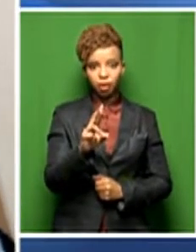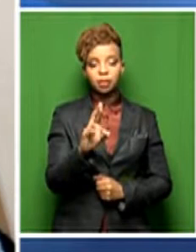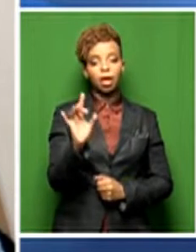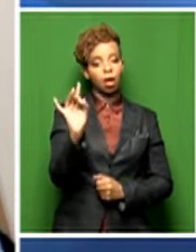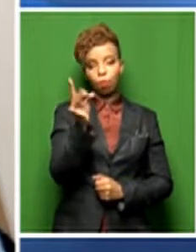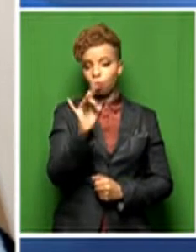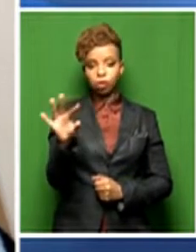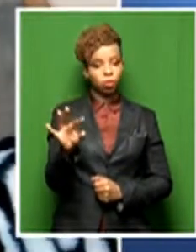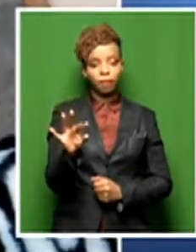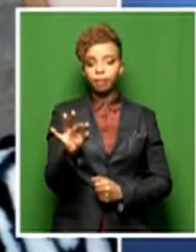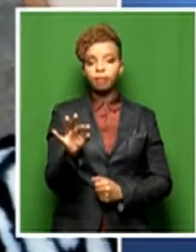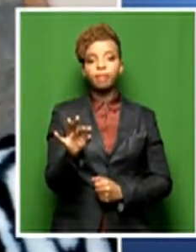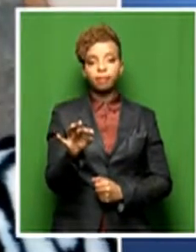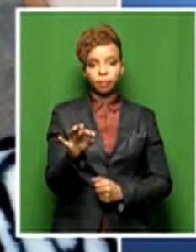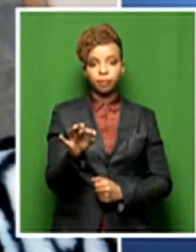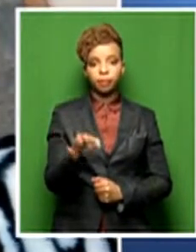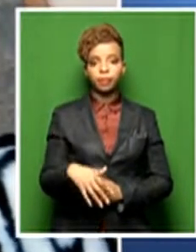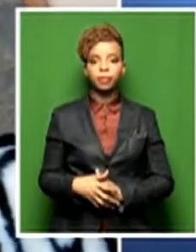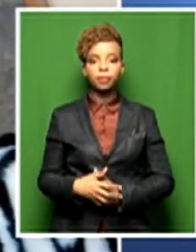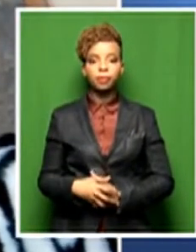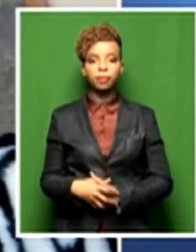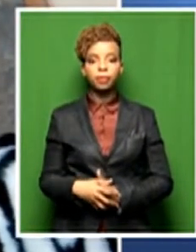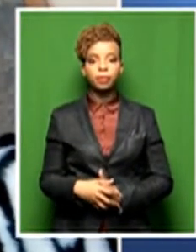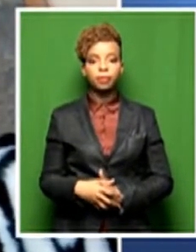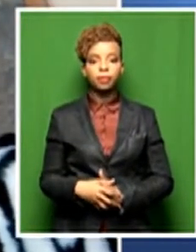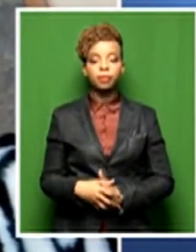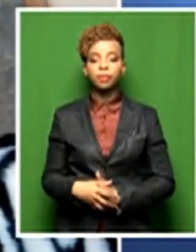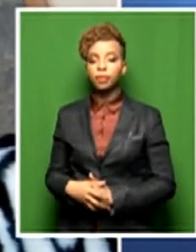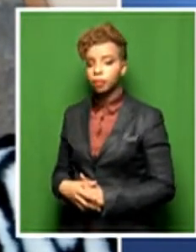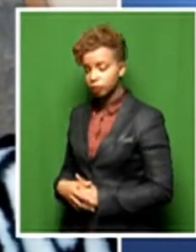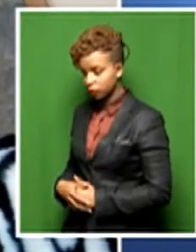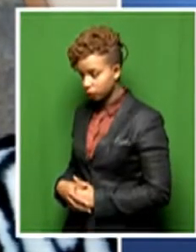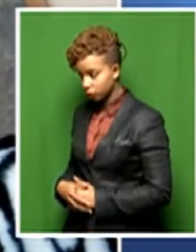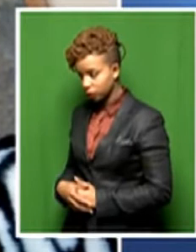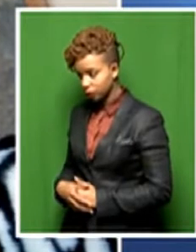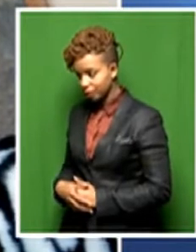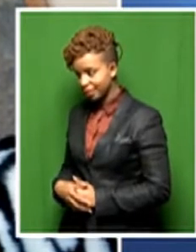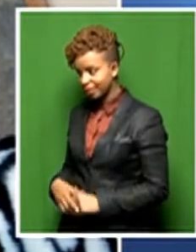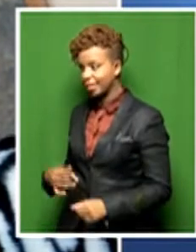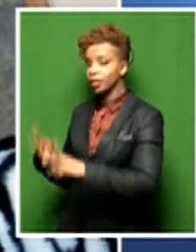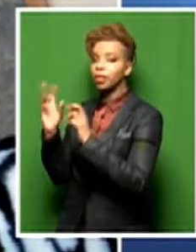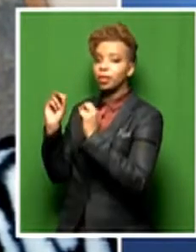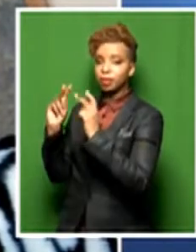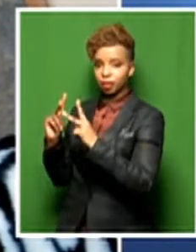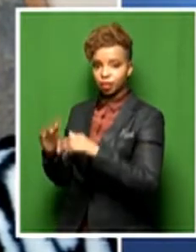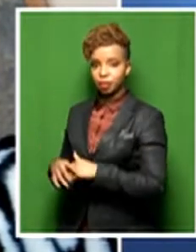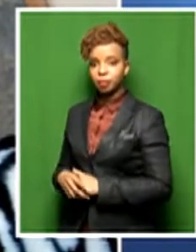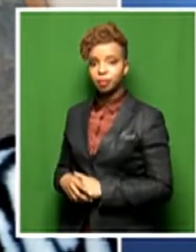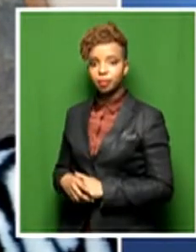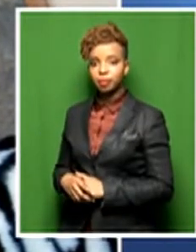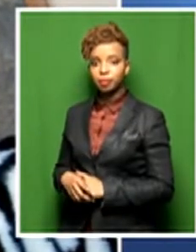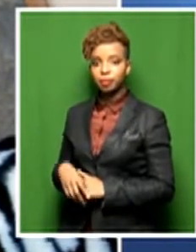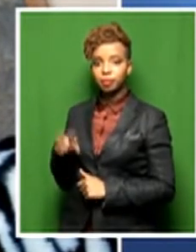Okay. And just what sort of uptake have you